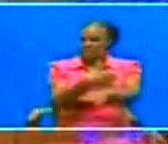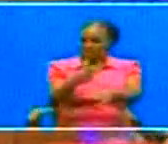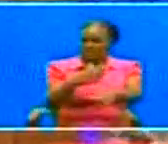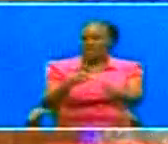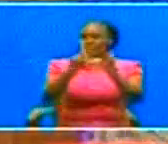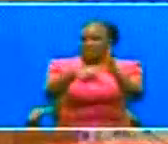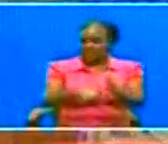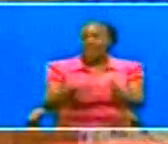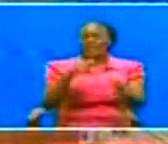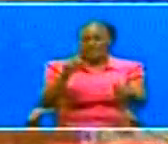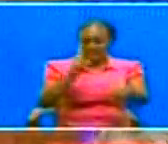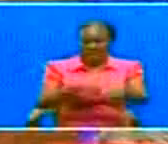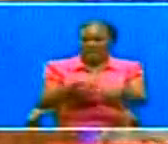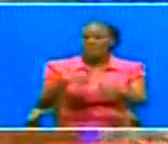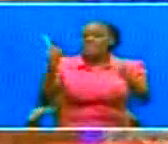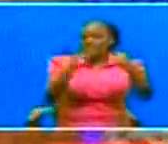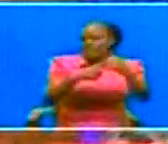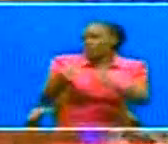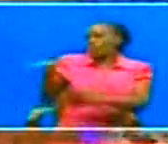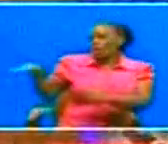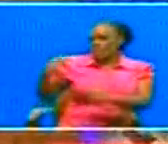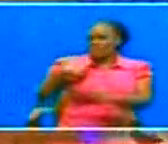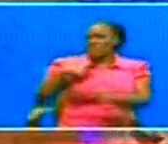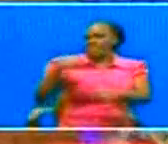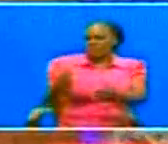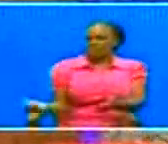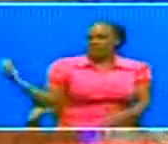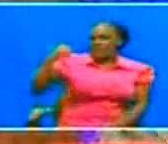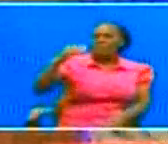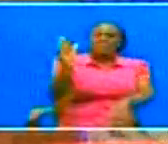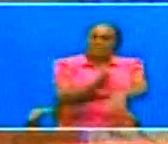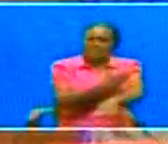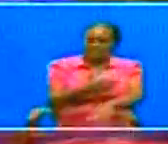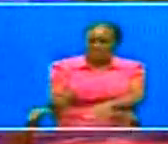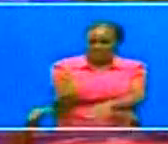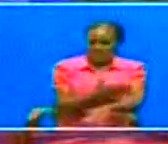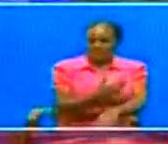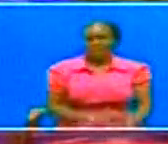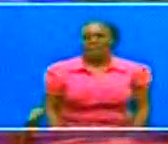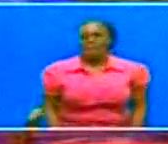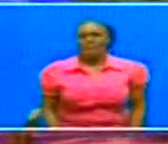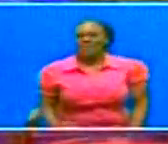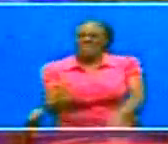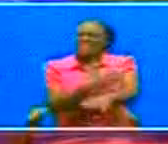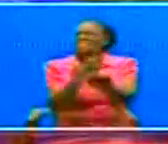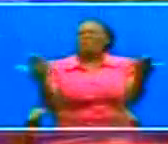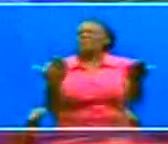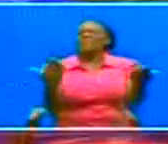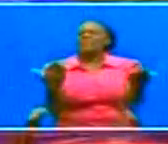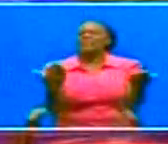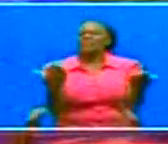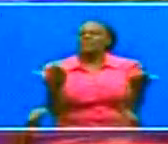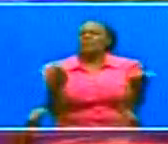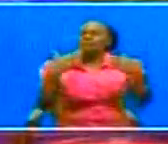in the morning. And I used to get like 2-3 hours sleep every day. Come on. Sing something for me, man. You know, at this